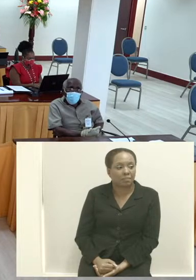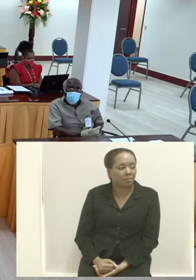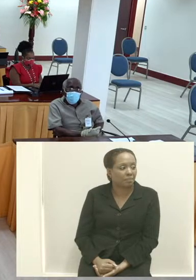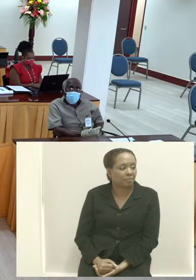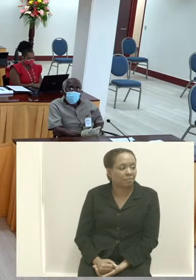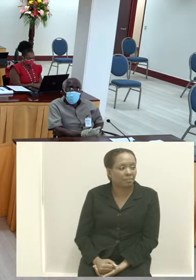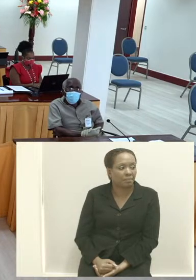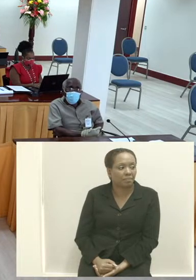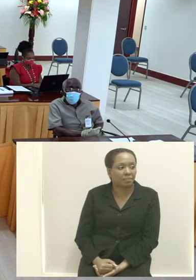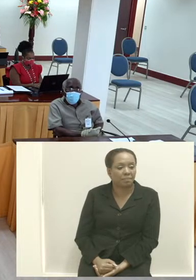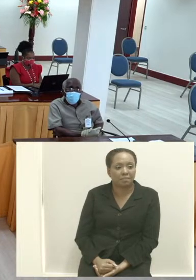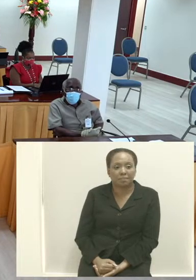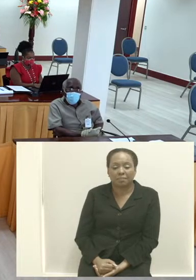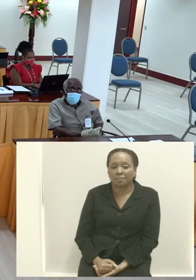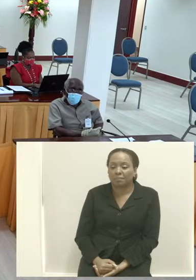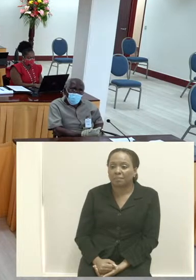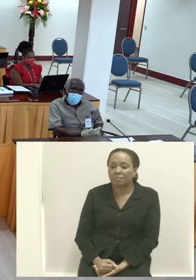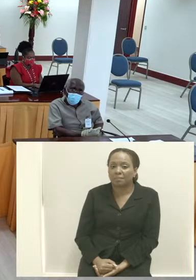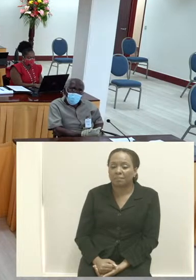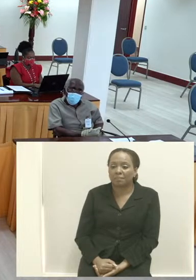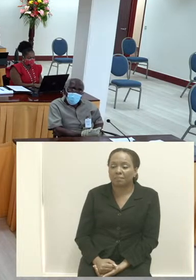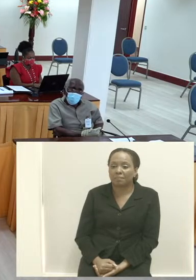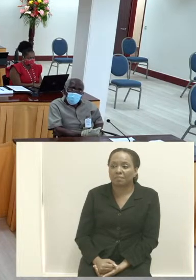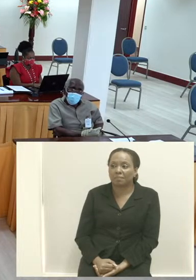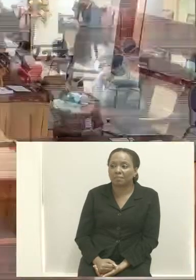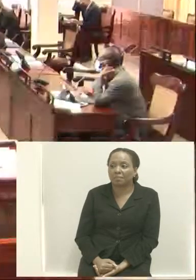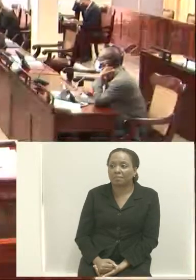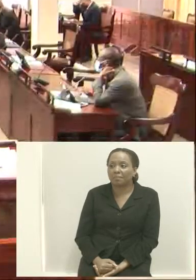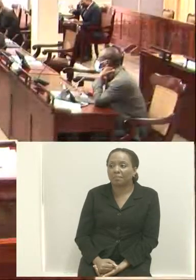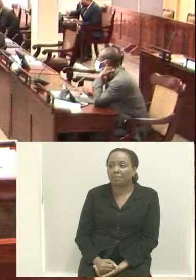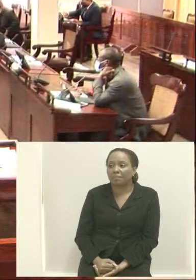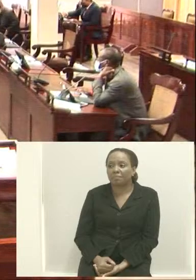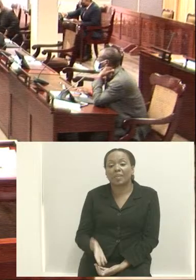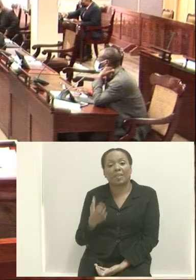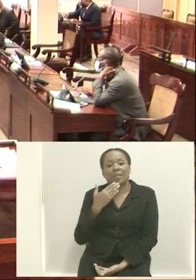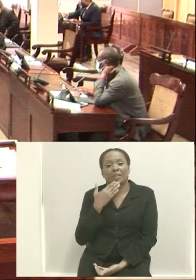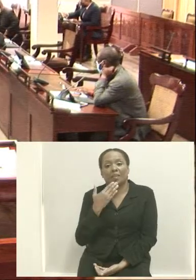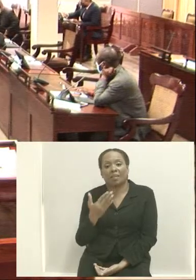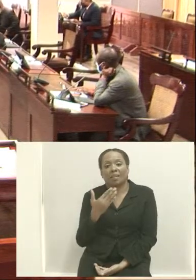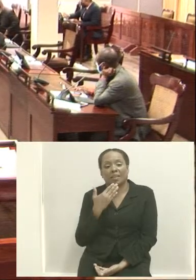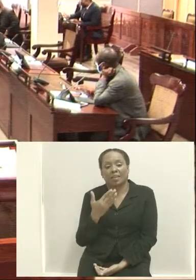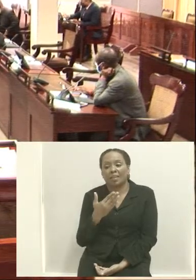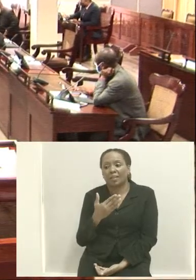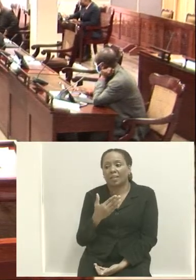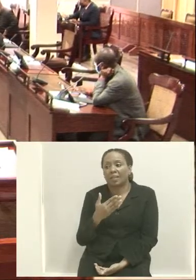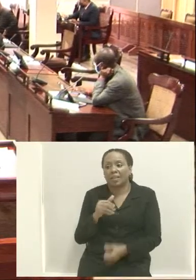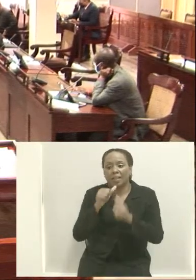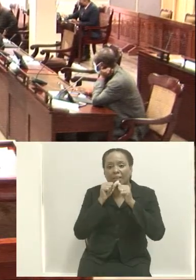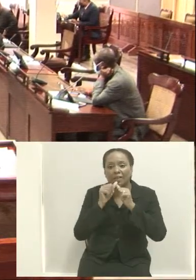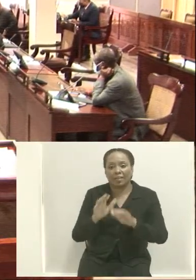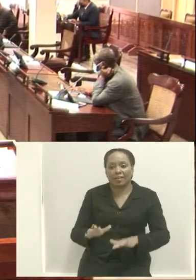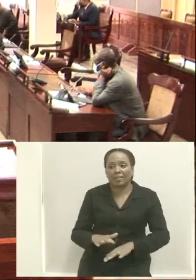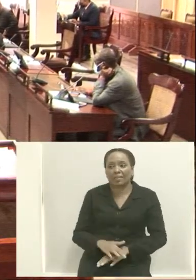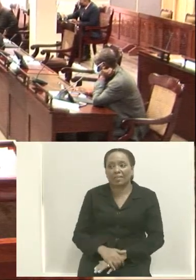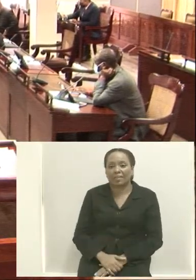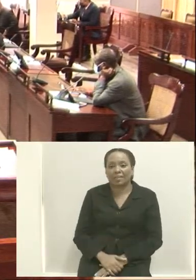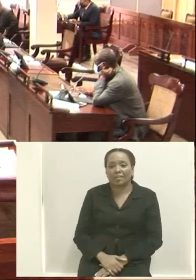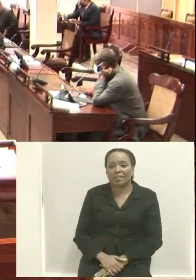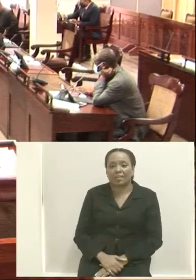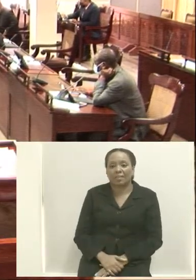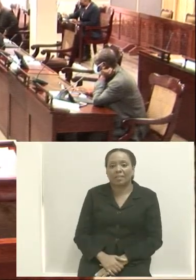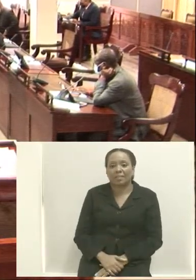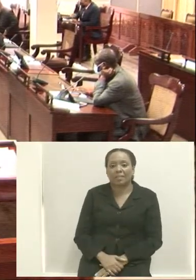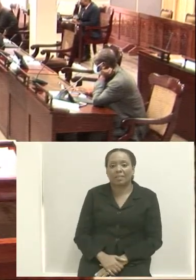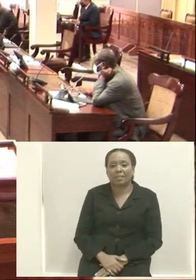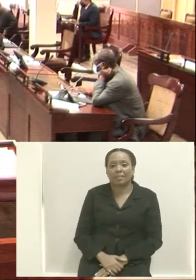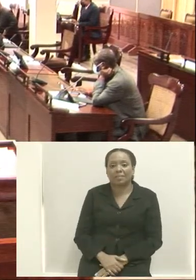Thank you, Madam Chair. Blessings on you, Minister. My question is also a simple one. I want